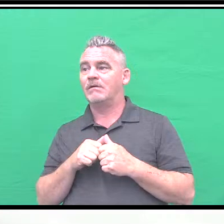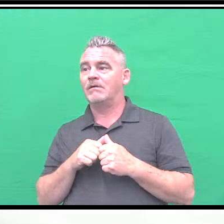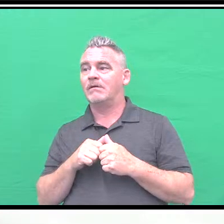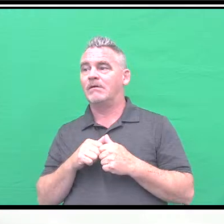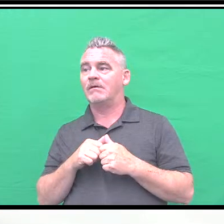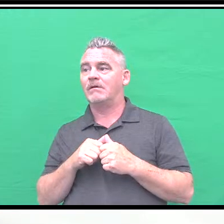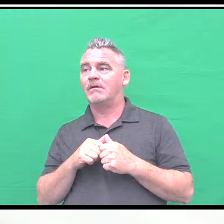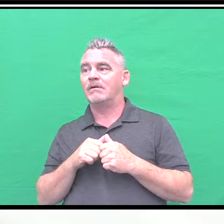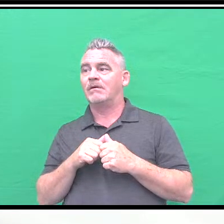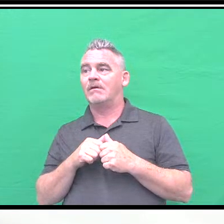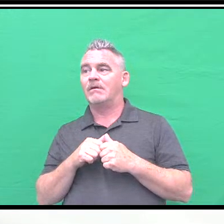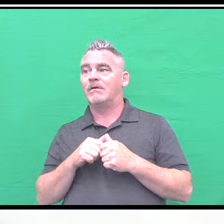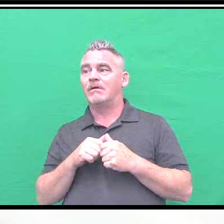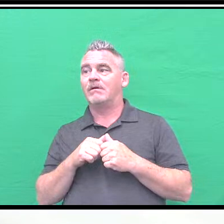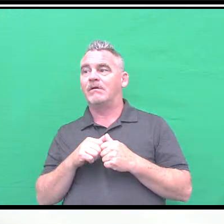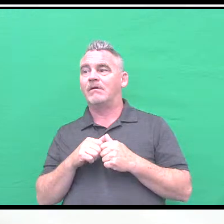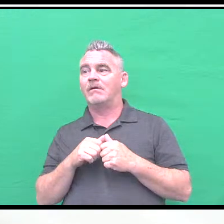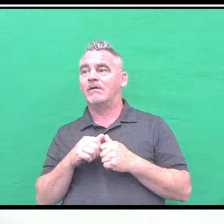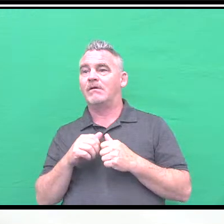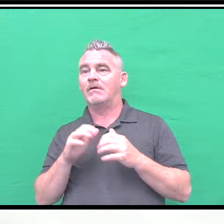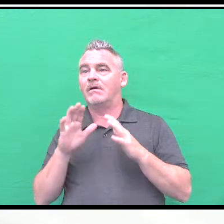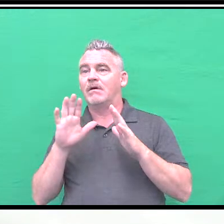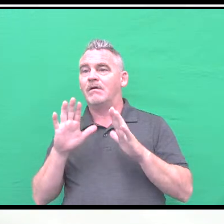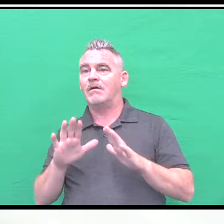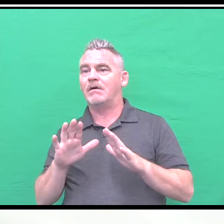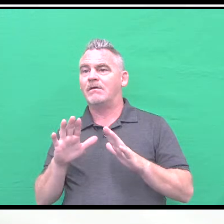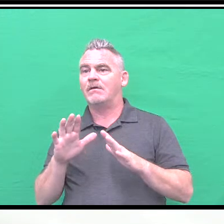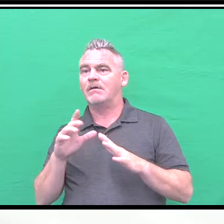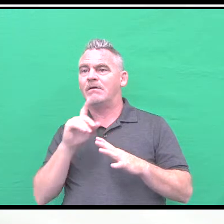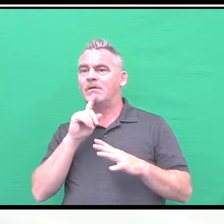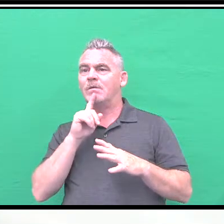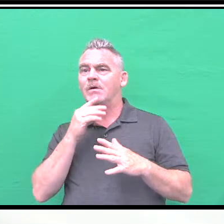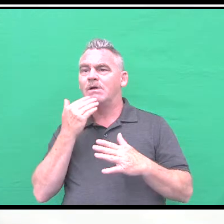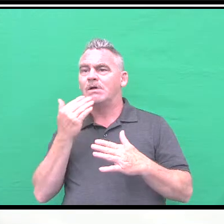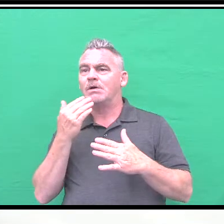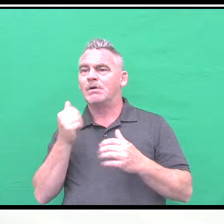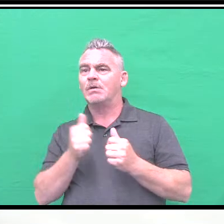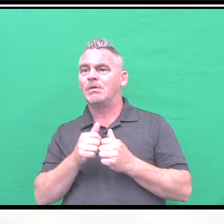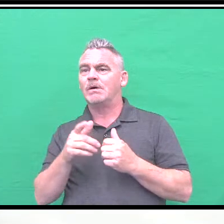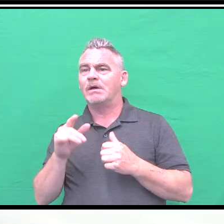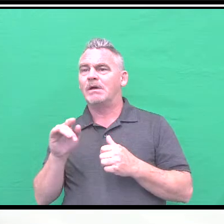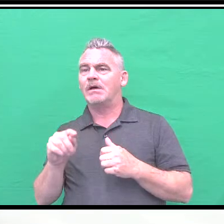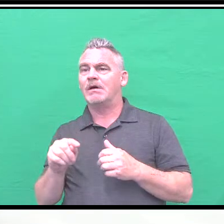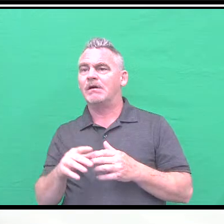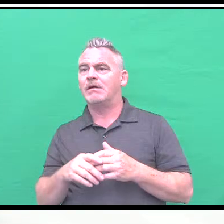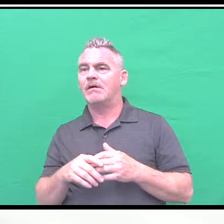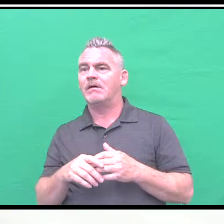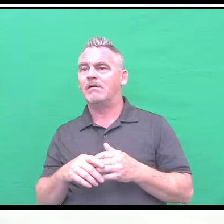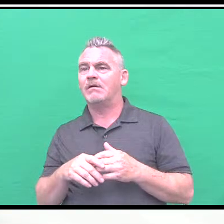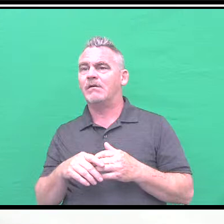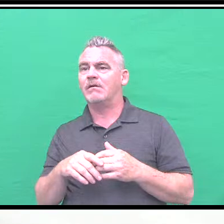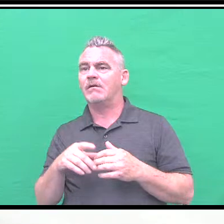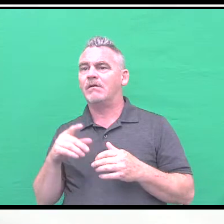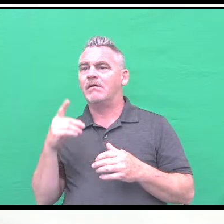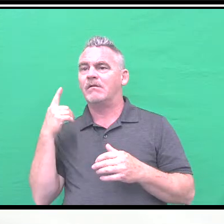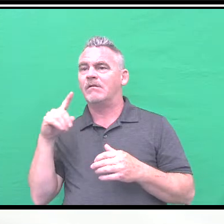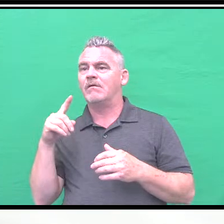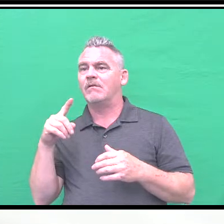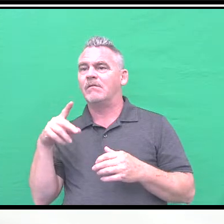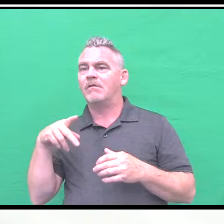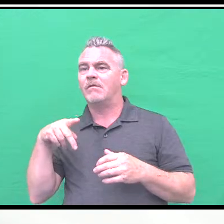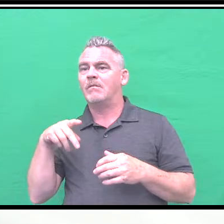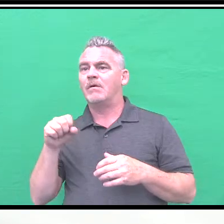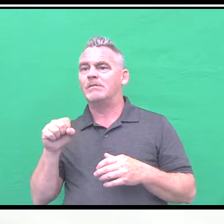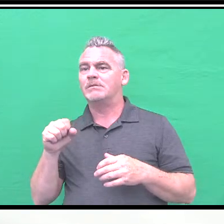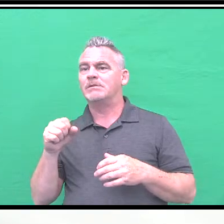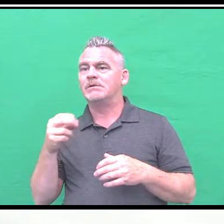is amazing, and you're going to do really well with it. And thank you again, Kiana, for Palm Springs High School's